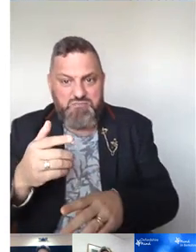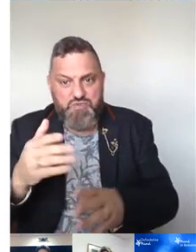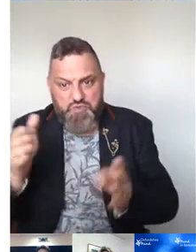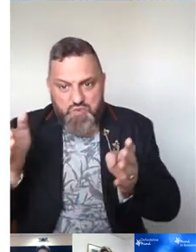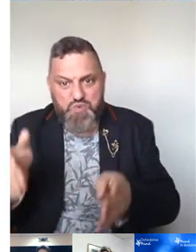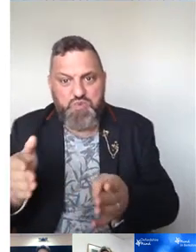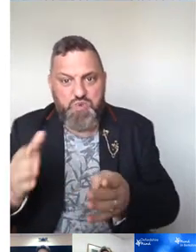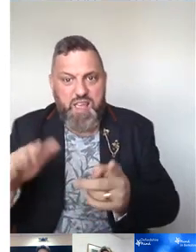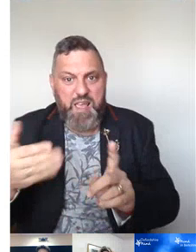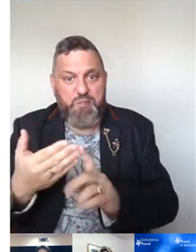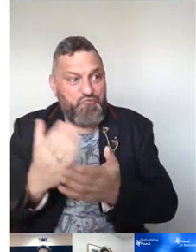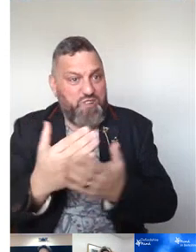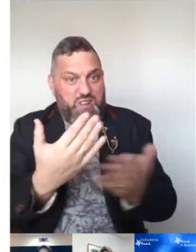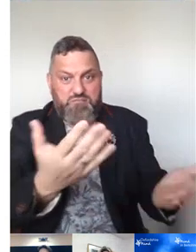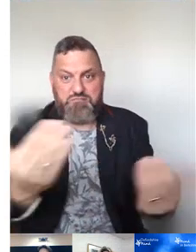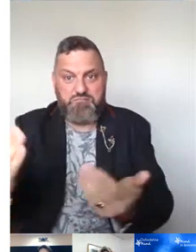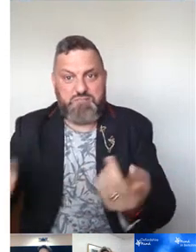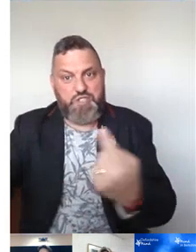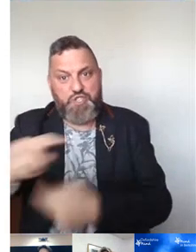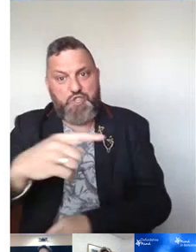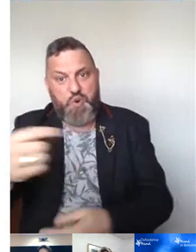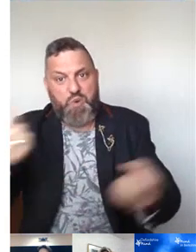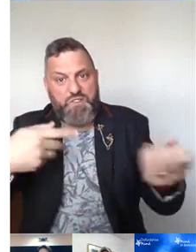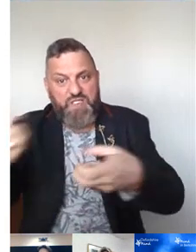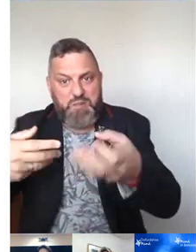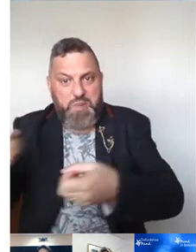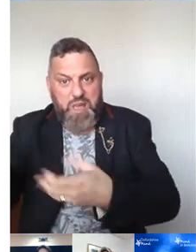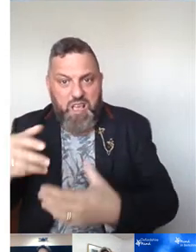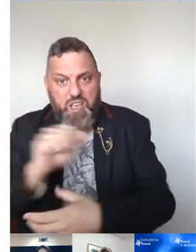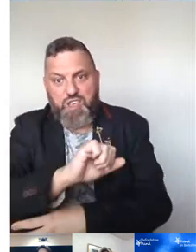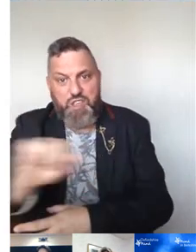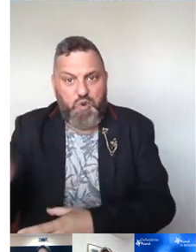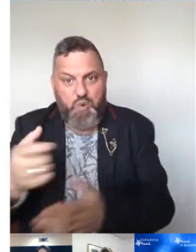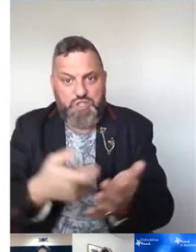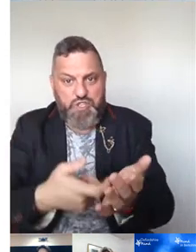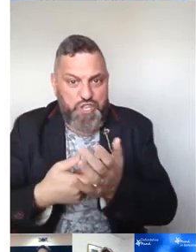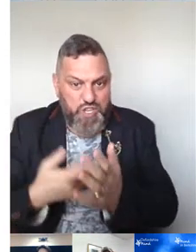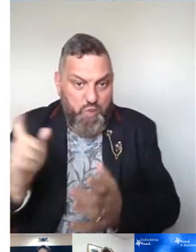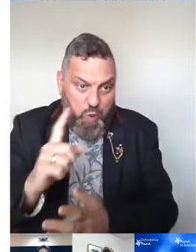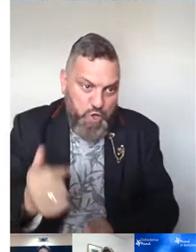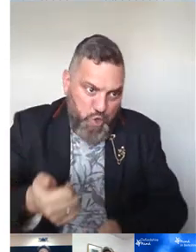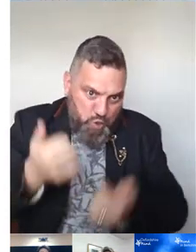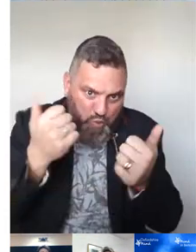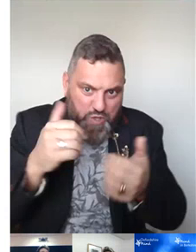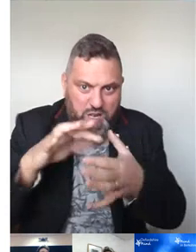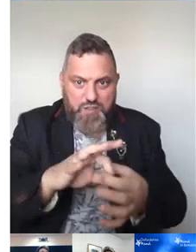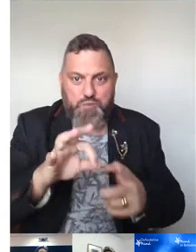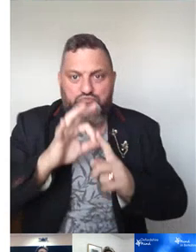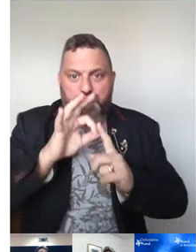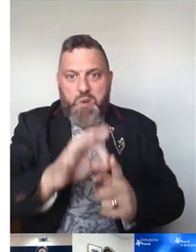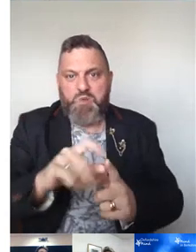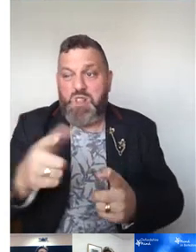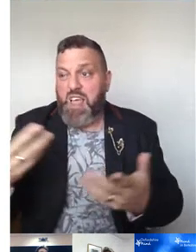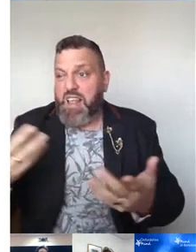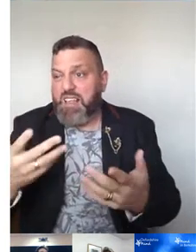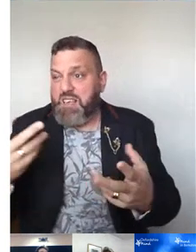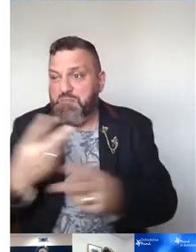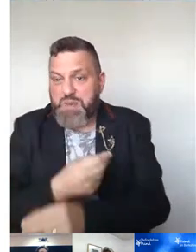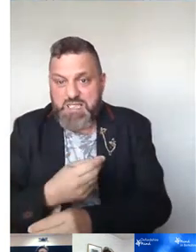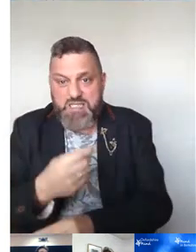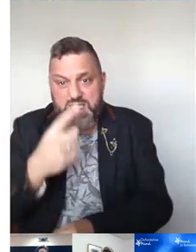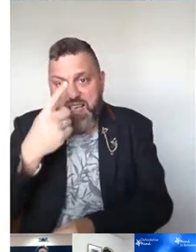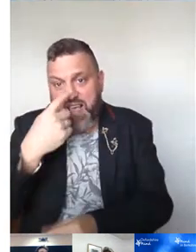meeting, which is to get your feedback and suggestions about what's good about the proposal, what's missing,